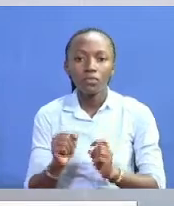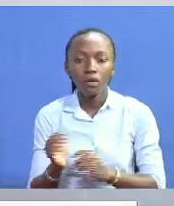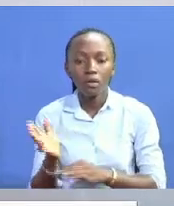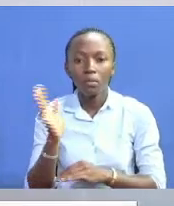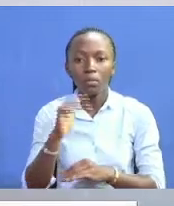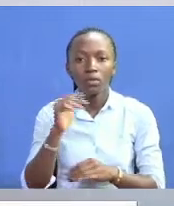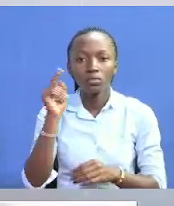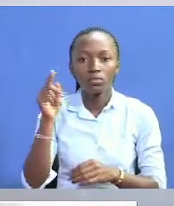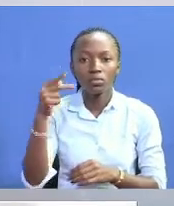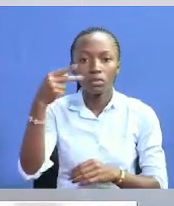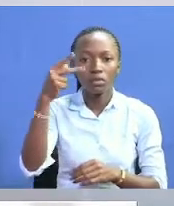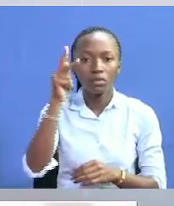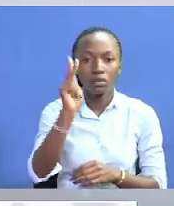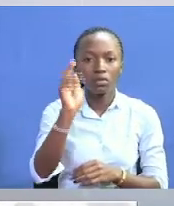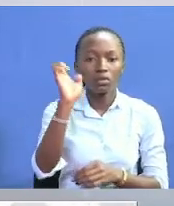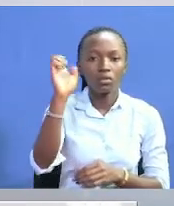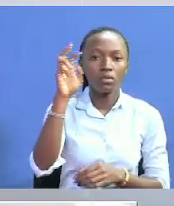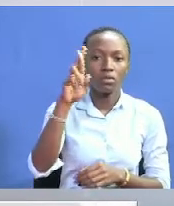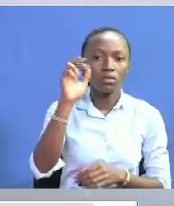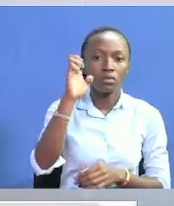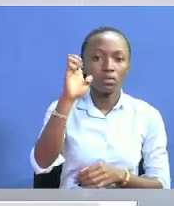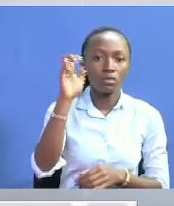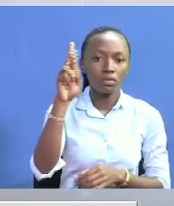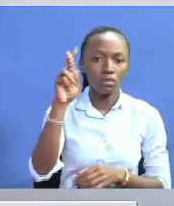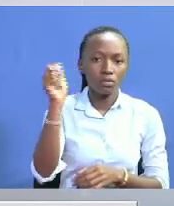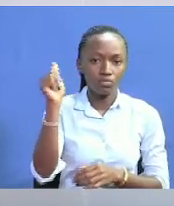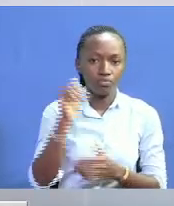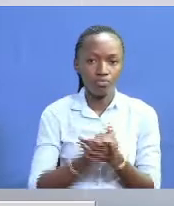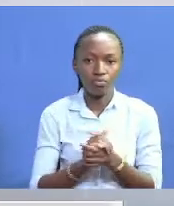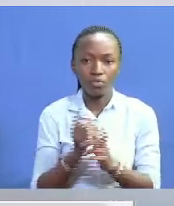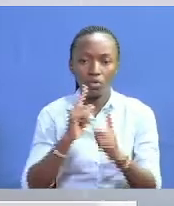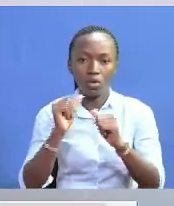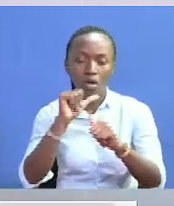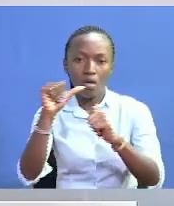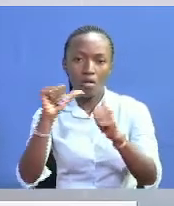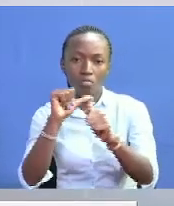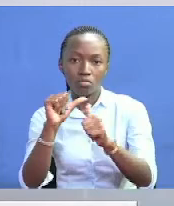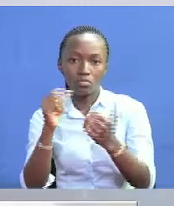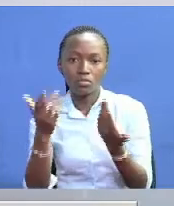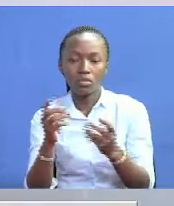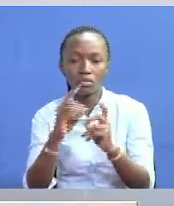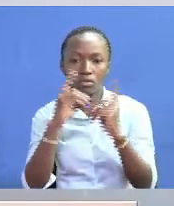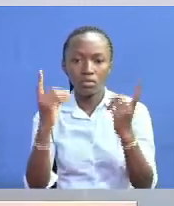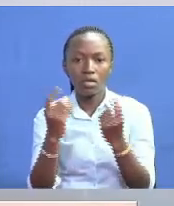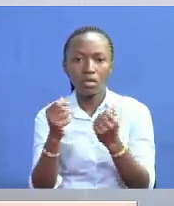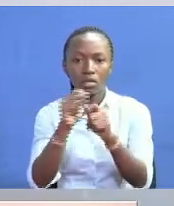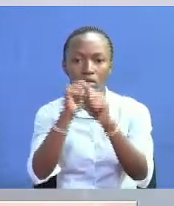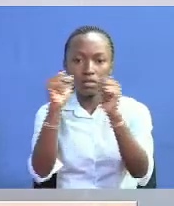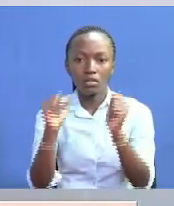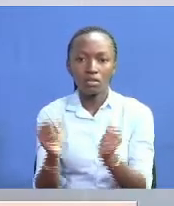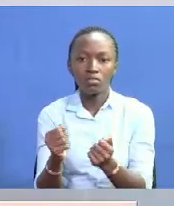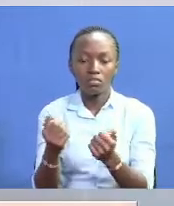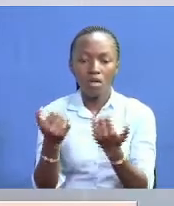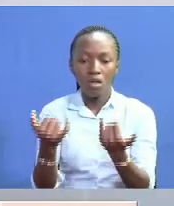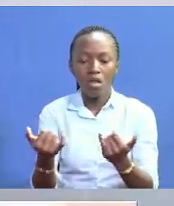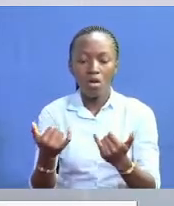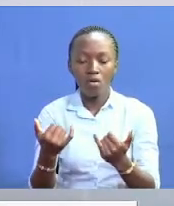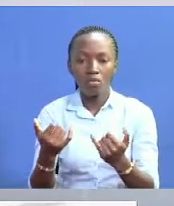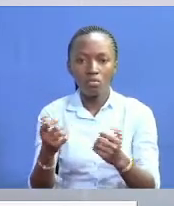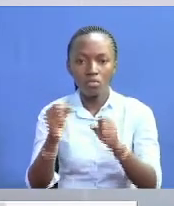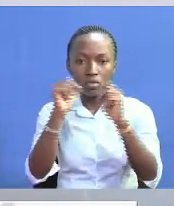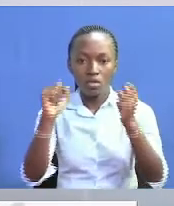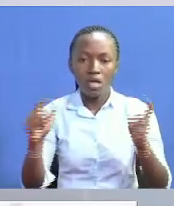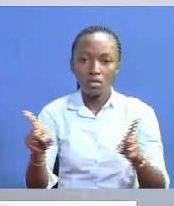you, Carrera, with this, because we're talking about the delegate system. Of course, now this is the system of elections that being used